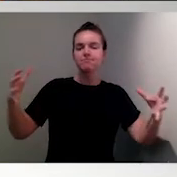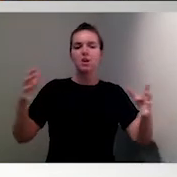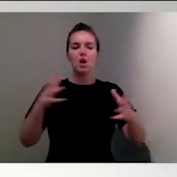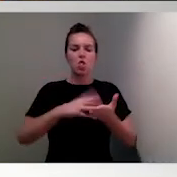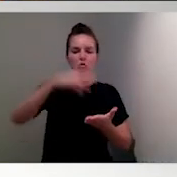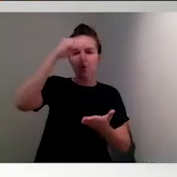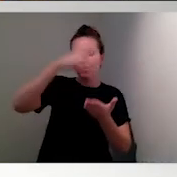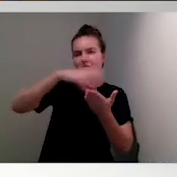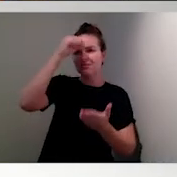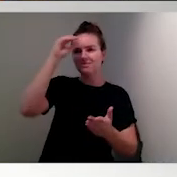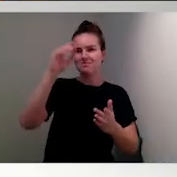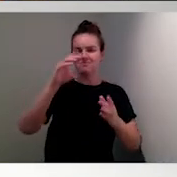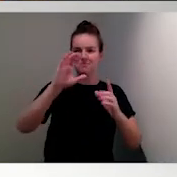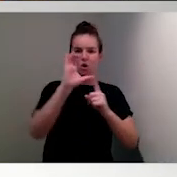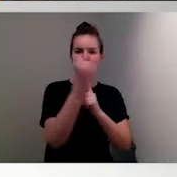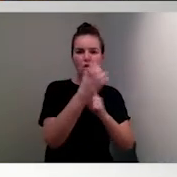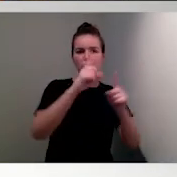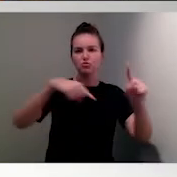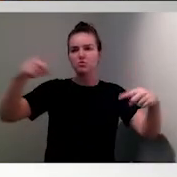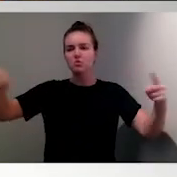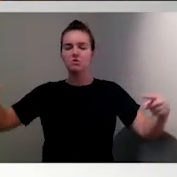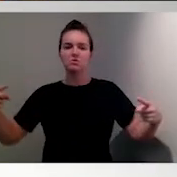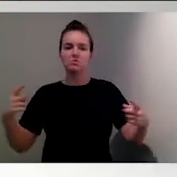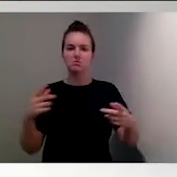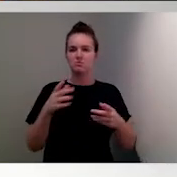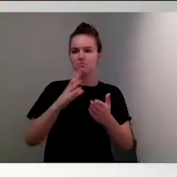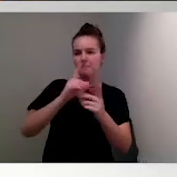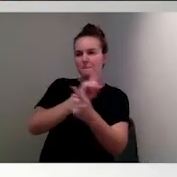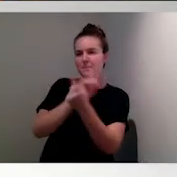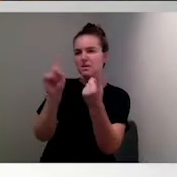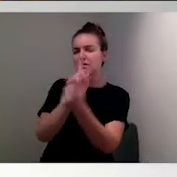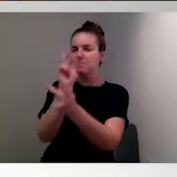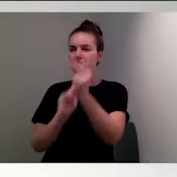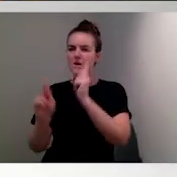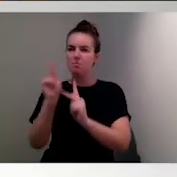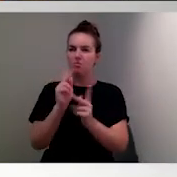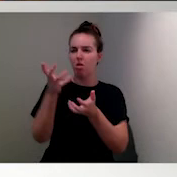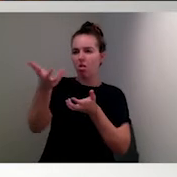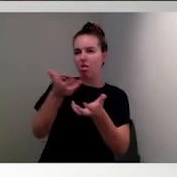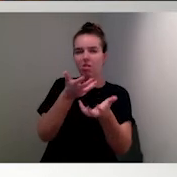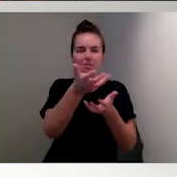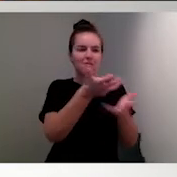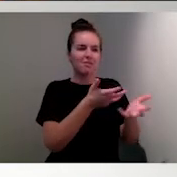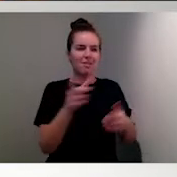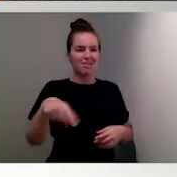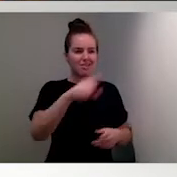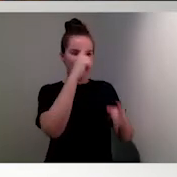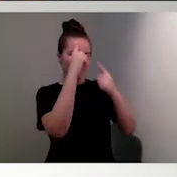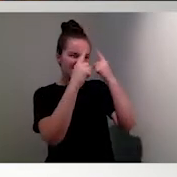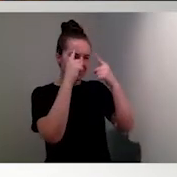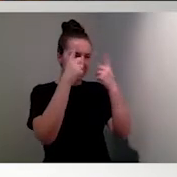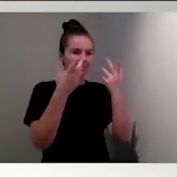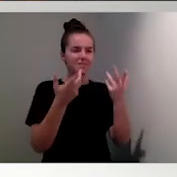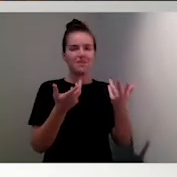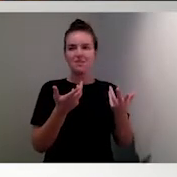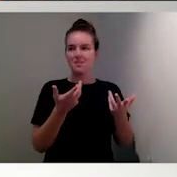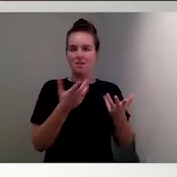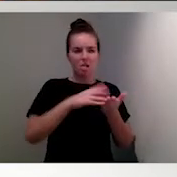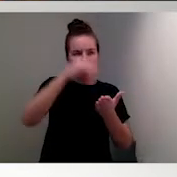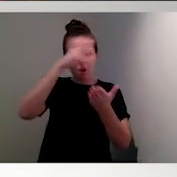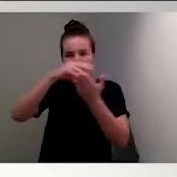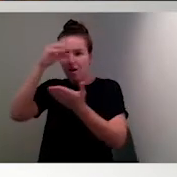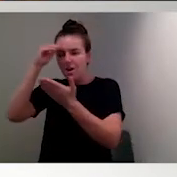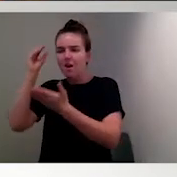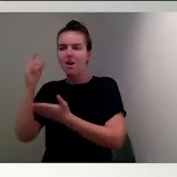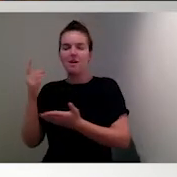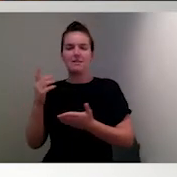about the differences, the way people live and the way people interact and the way people think. There's just something about it that